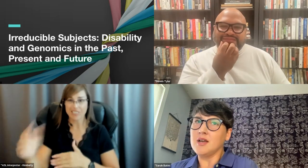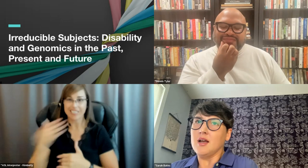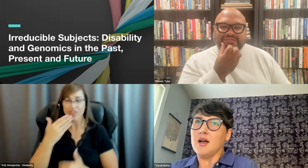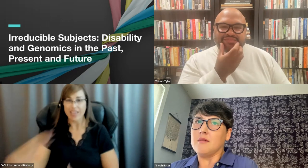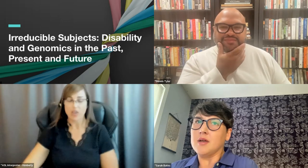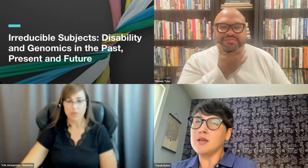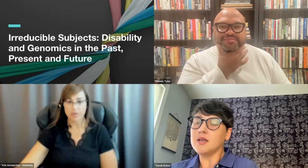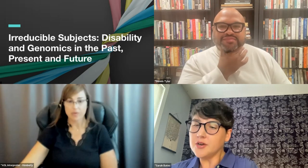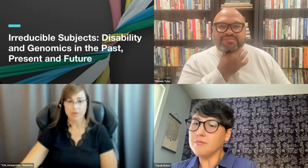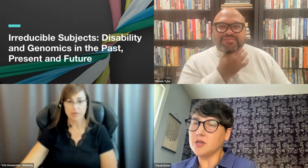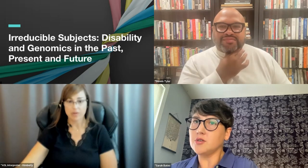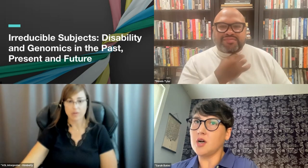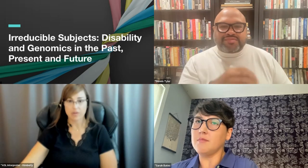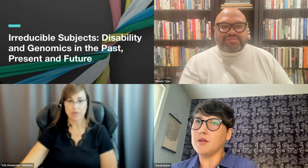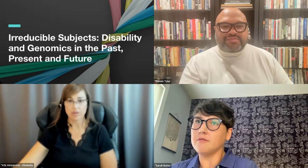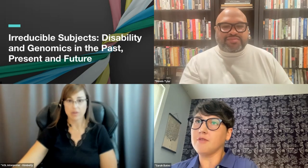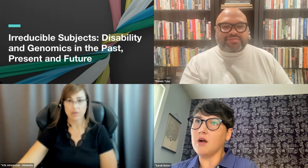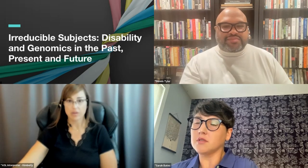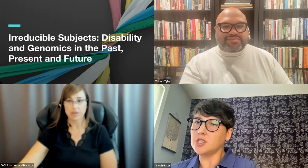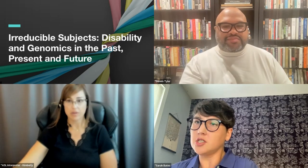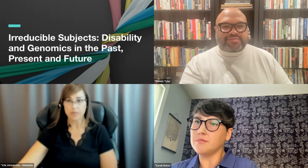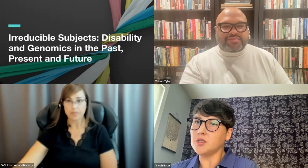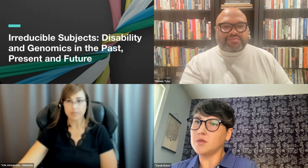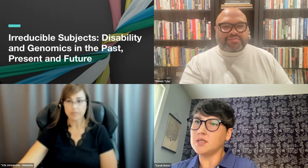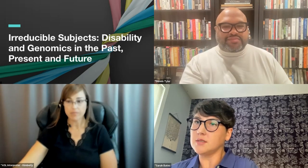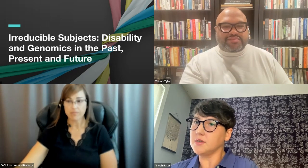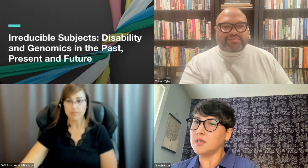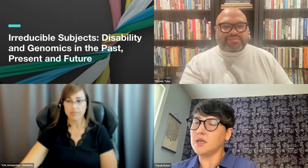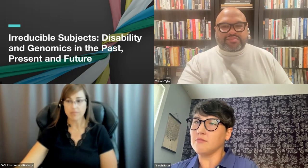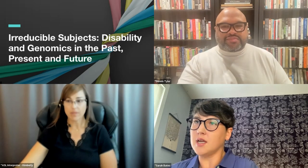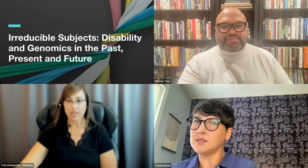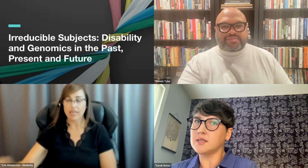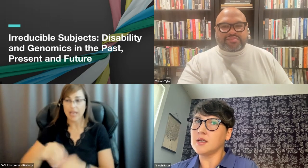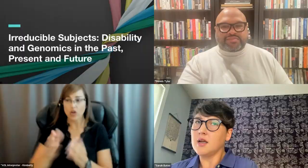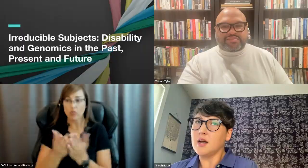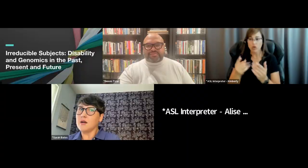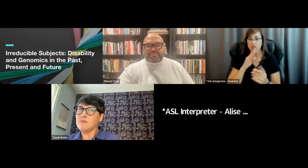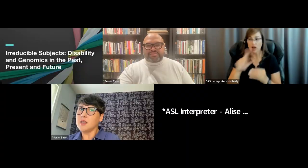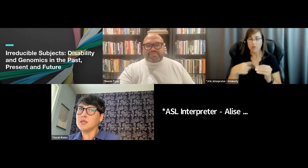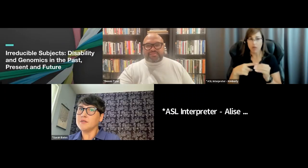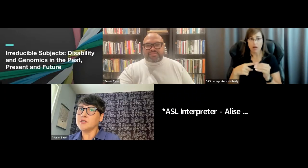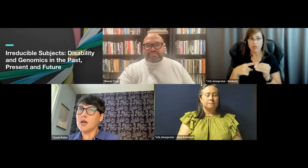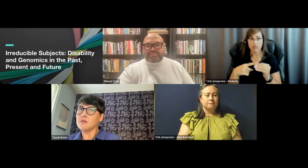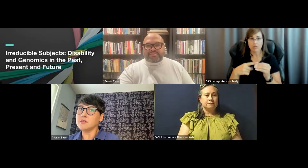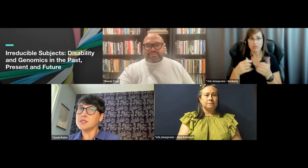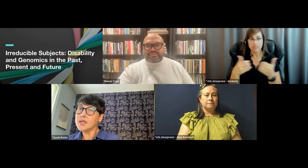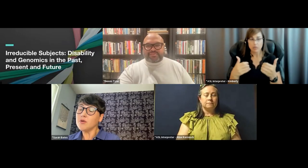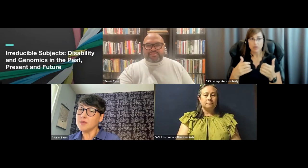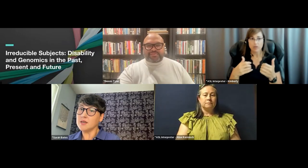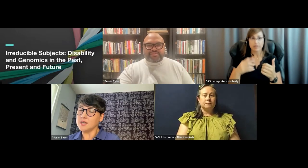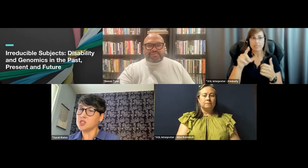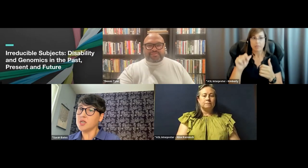you. In your book, you talk about the fraught relationship between disability and race and delve into how